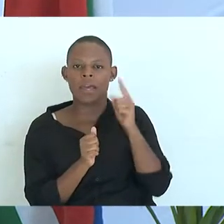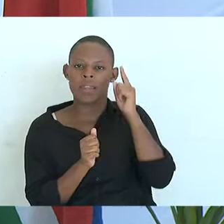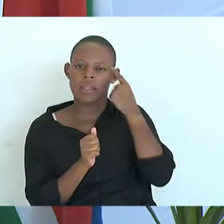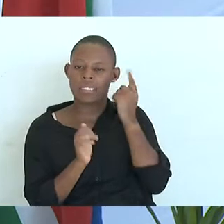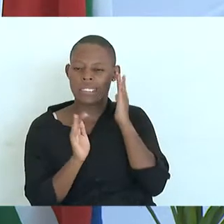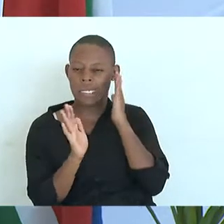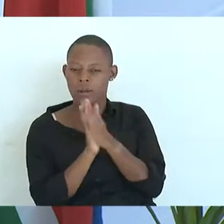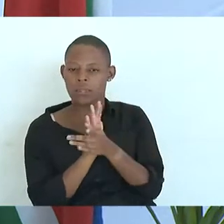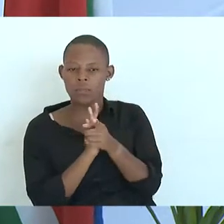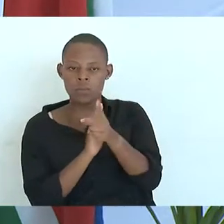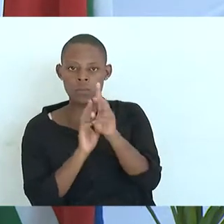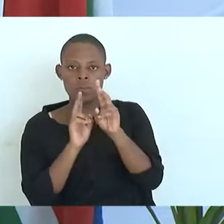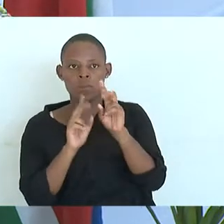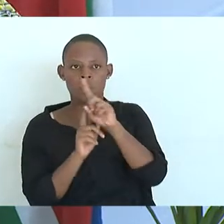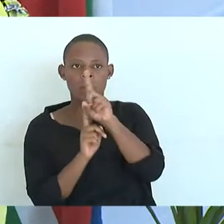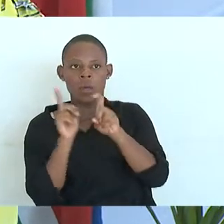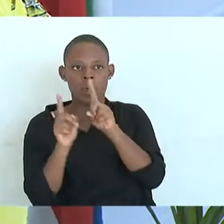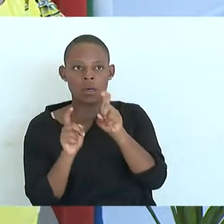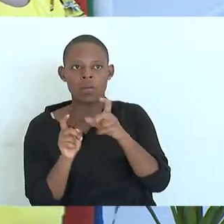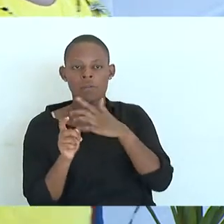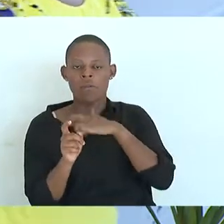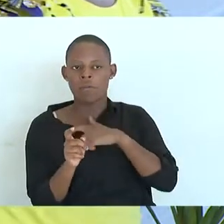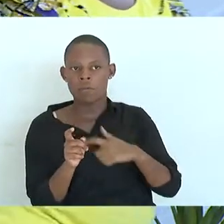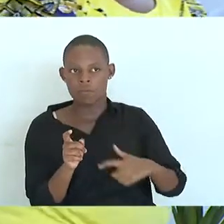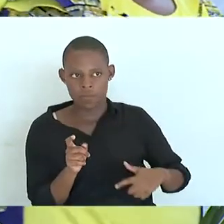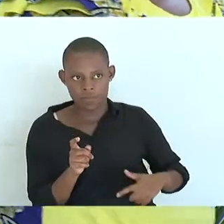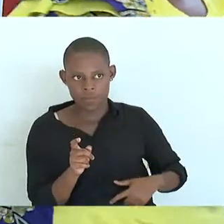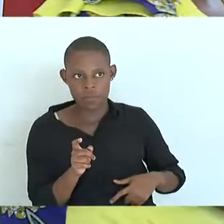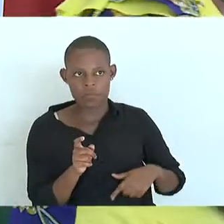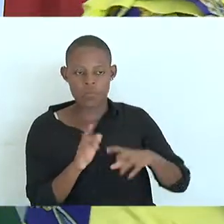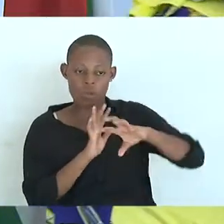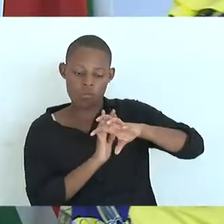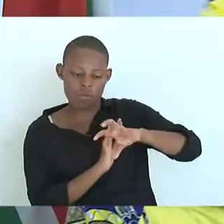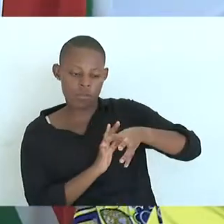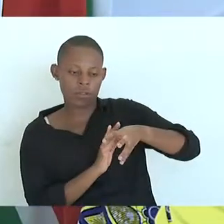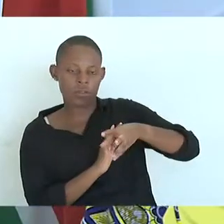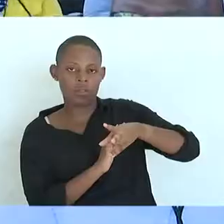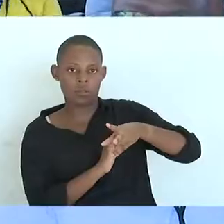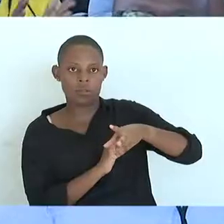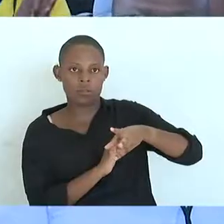us as provincial government, and I've answered them. Thank you.